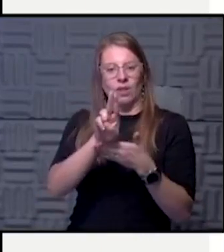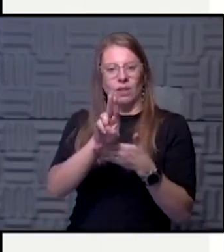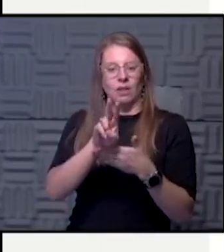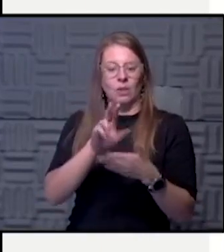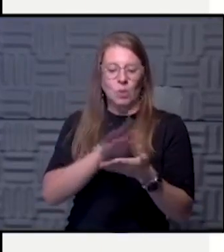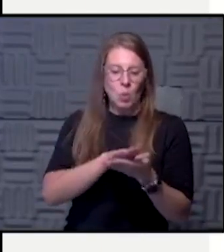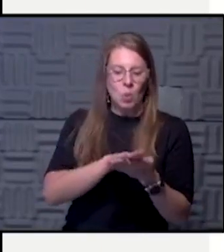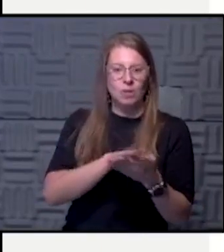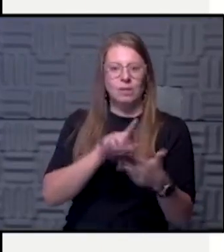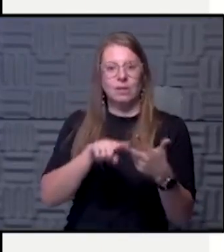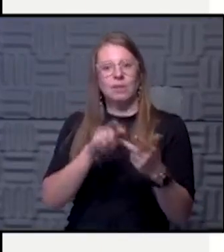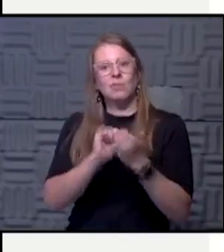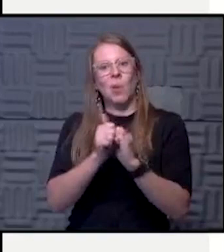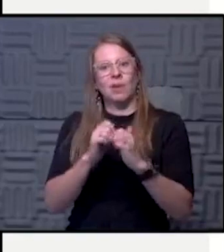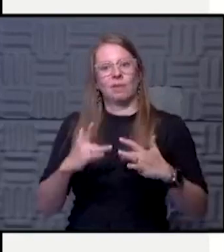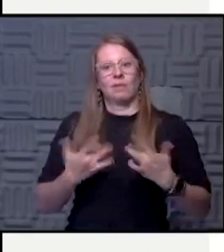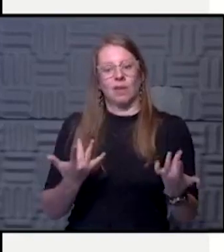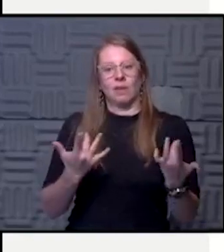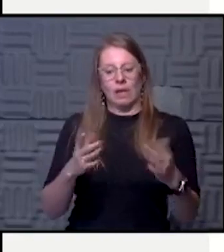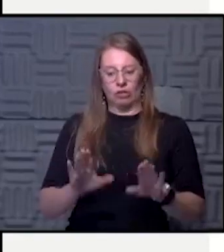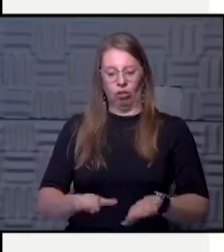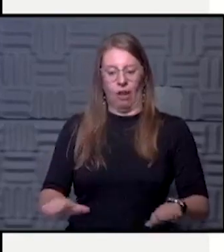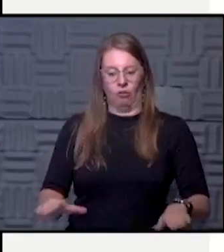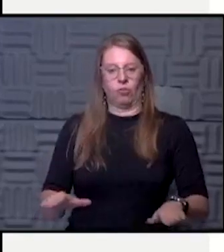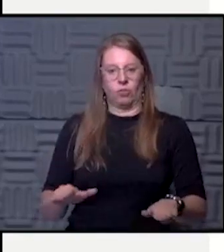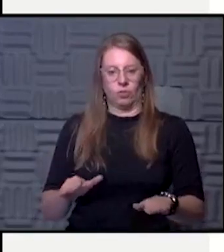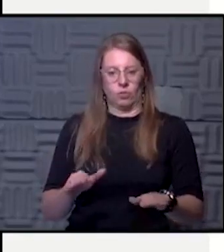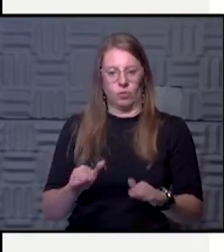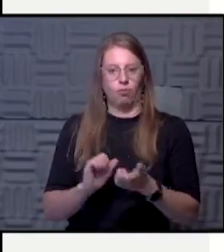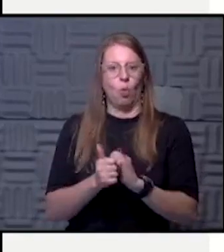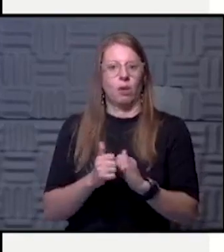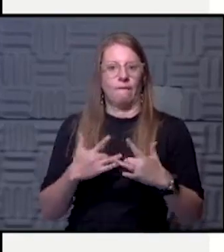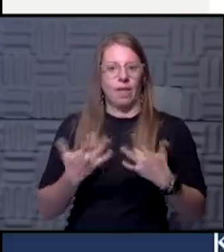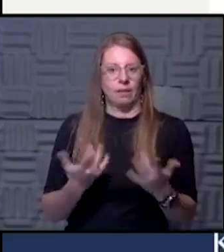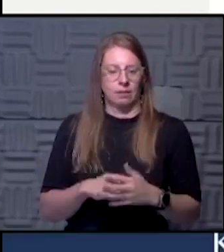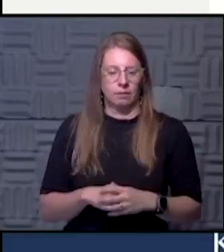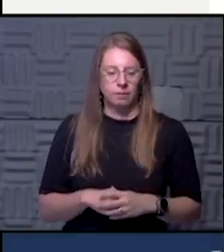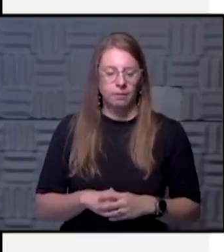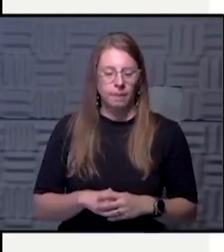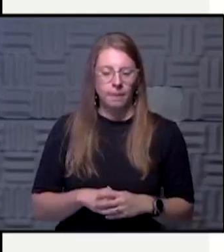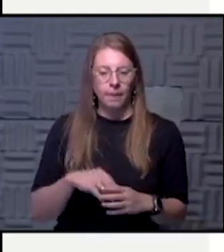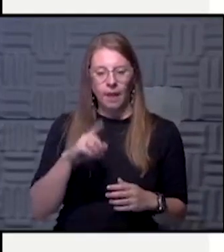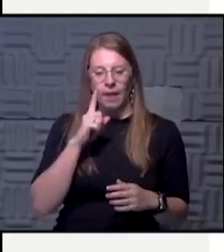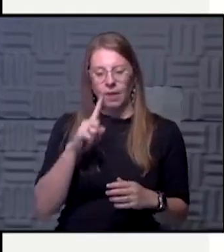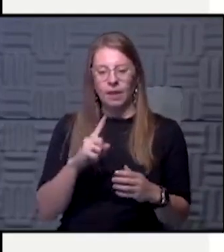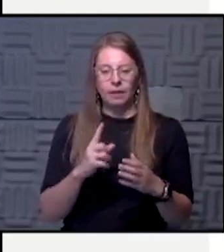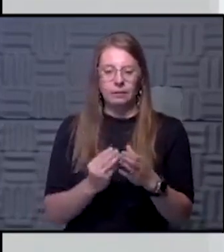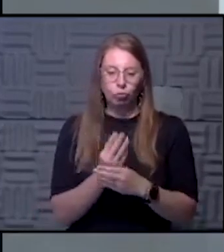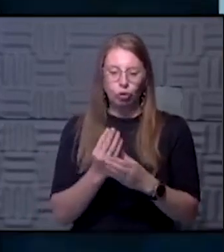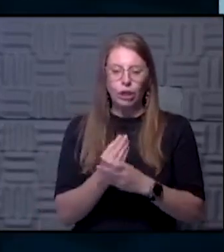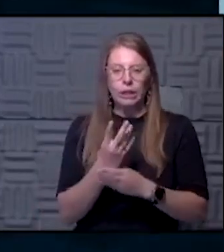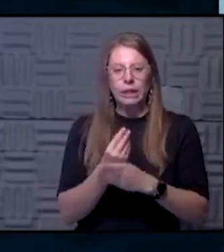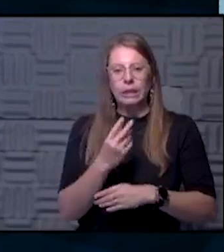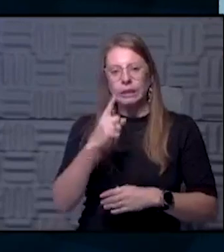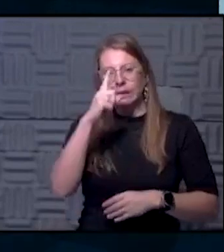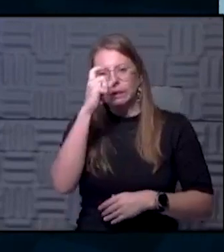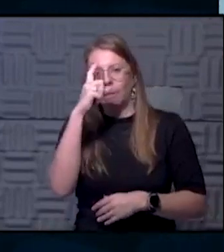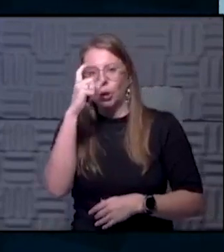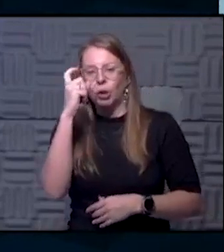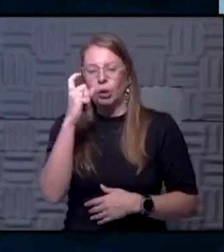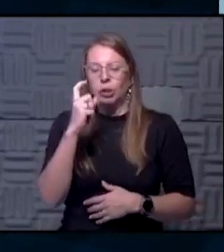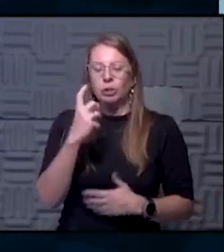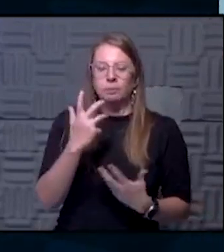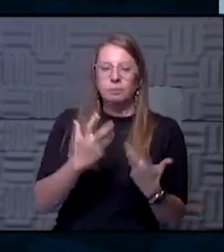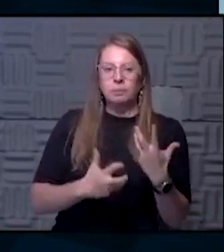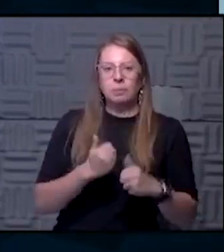events, and specifically child sporting events. So I think early in the spring and summer,